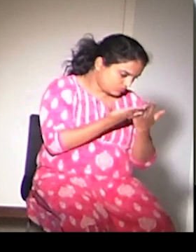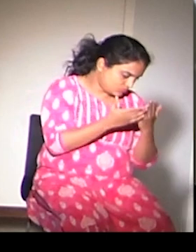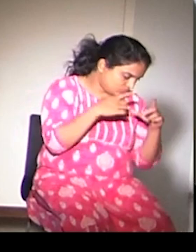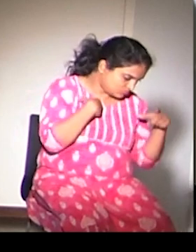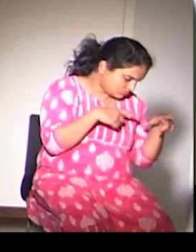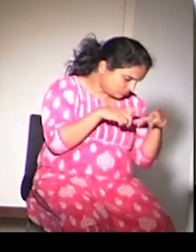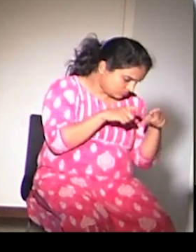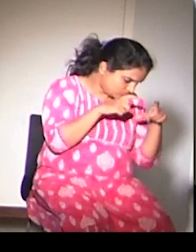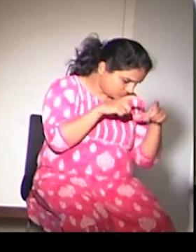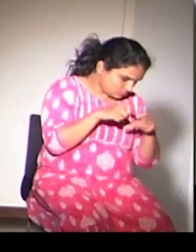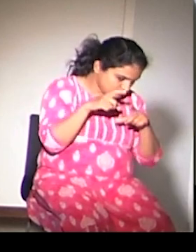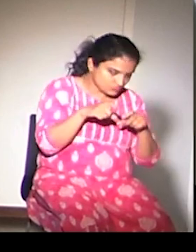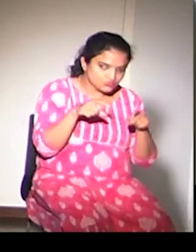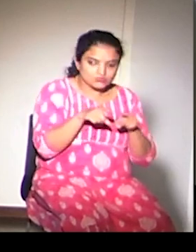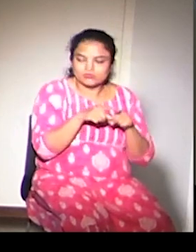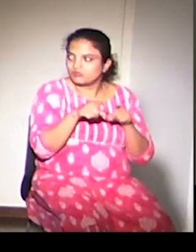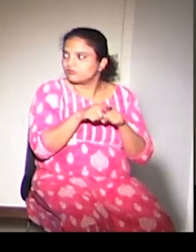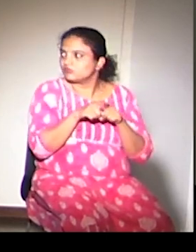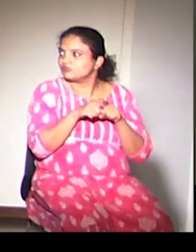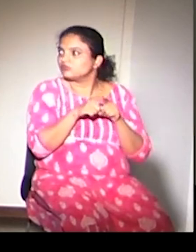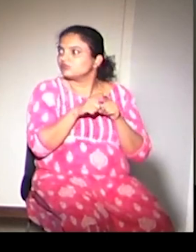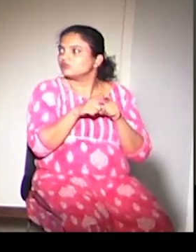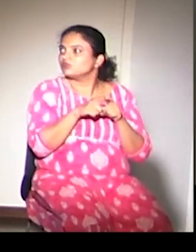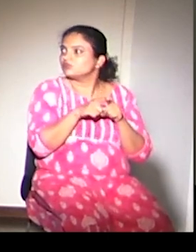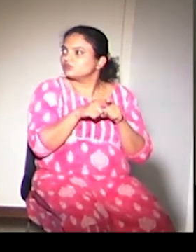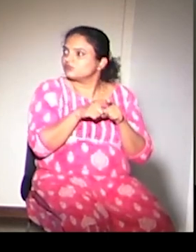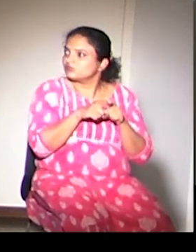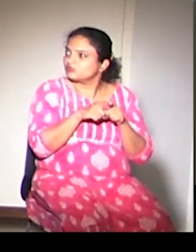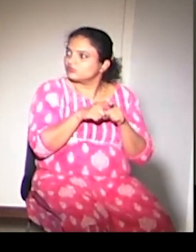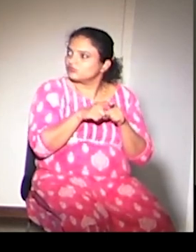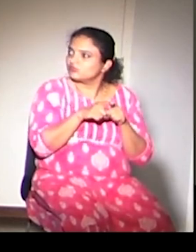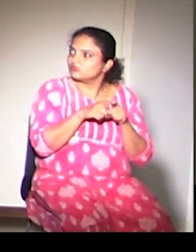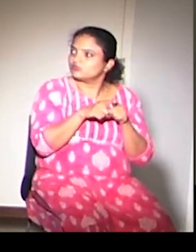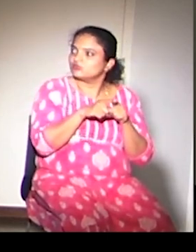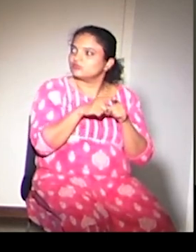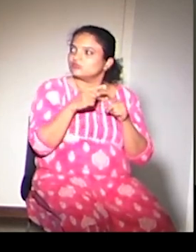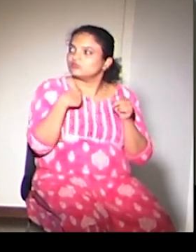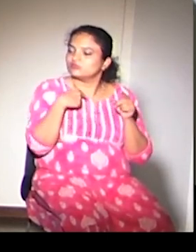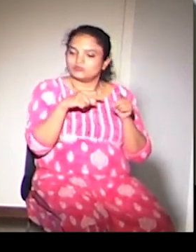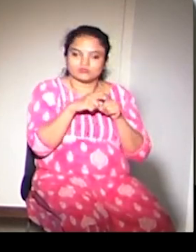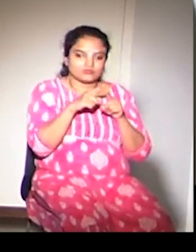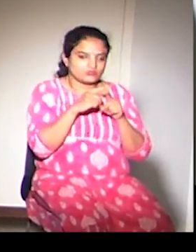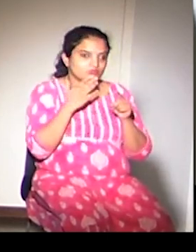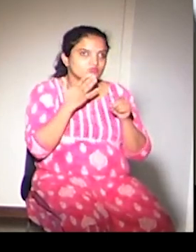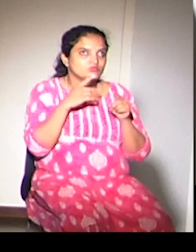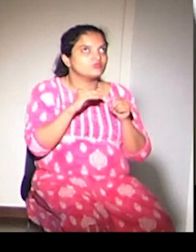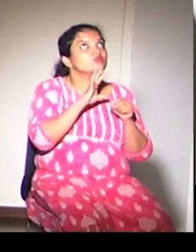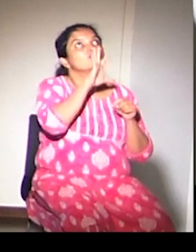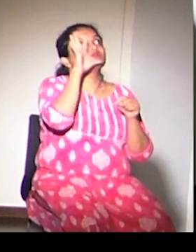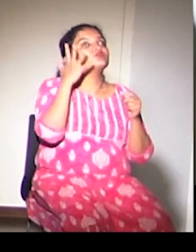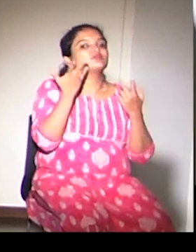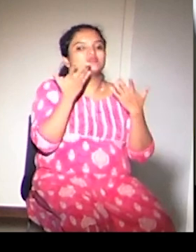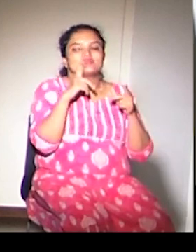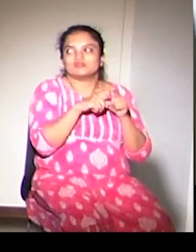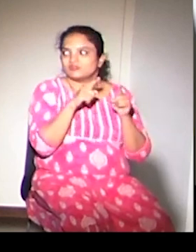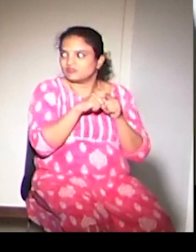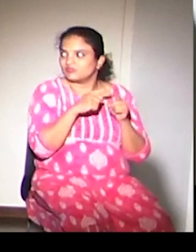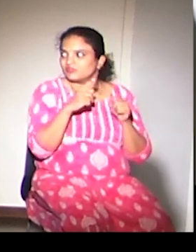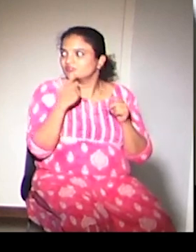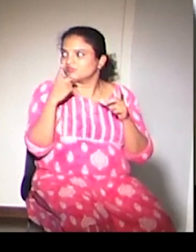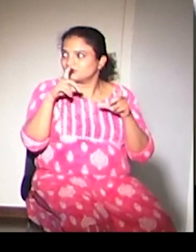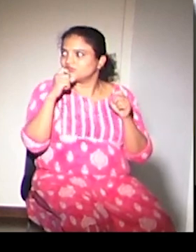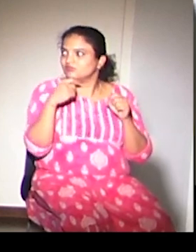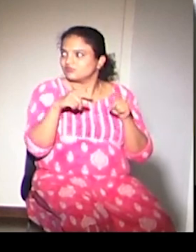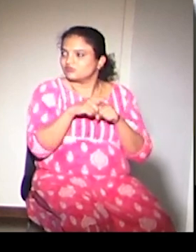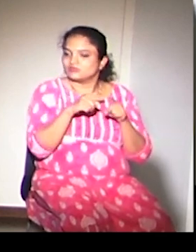Delhi smog, you know, and the morning you have to wait till about lunchtime before you get any colour in the sky at all. And so that's quite